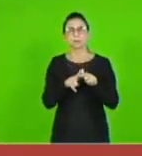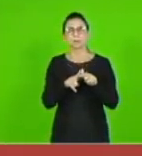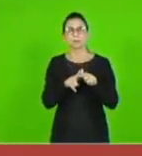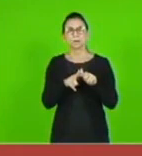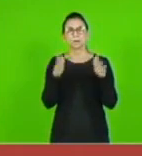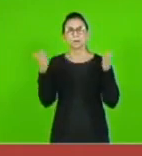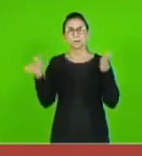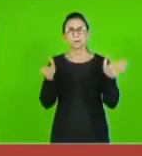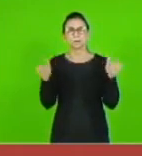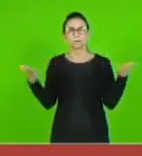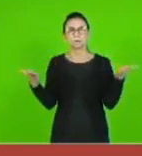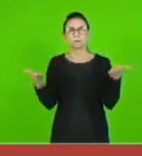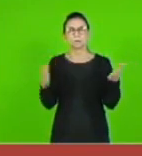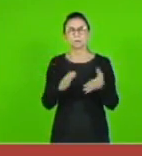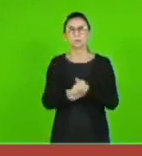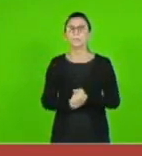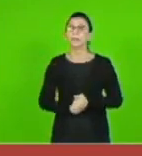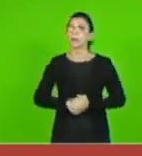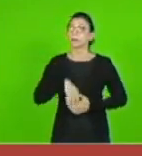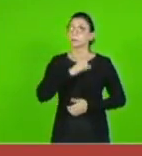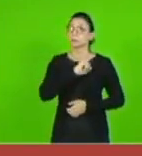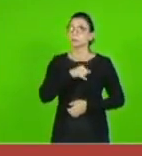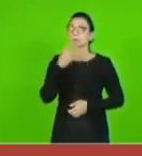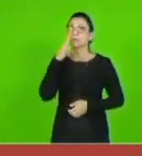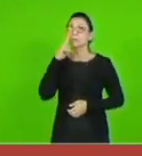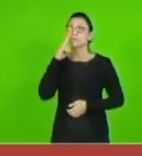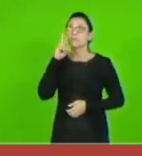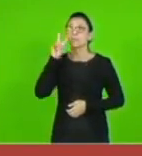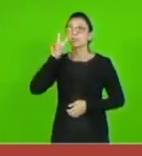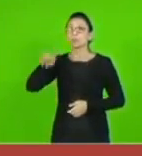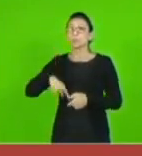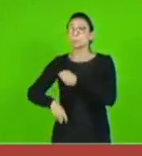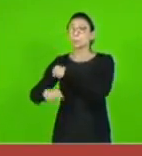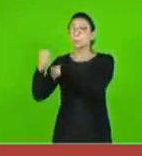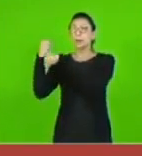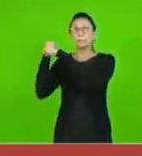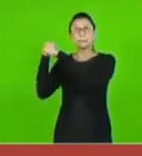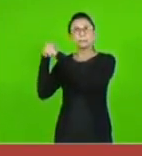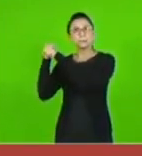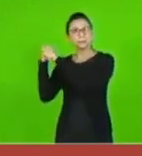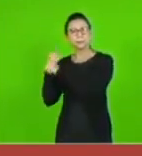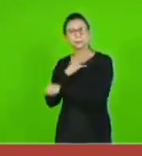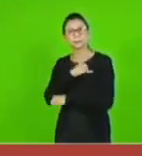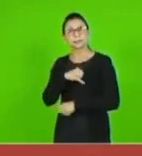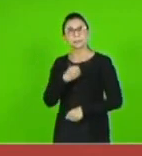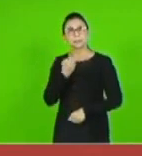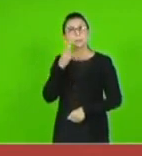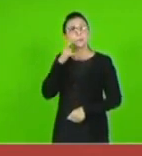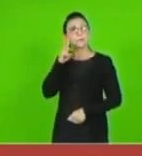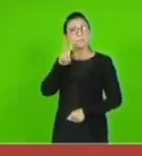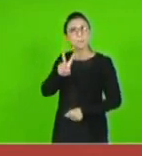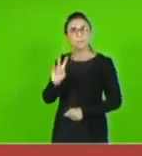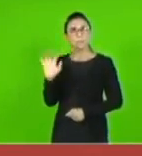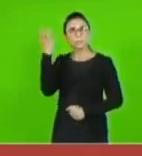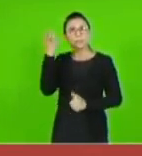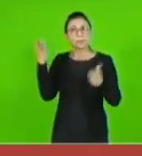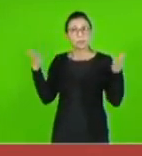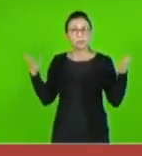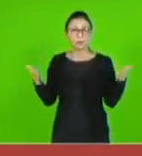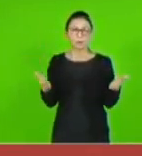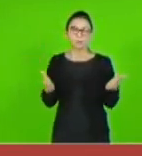And John, he has a vision, and 2,000 years ago, he has this vision of these prophetic things.